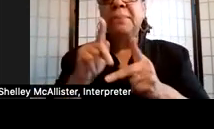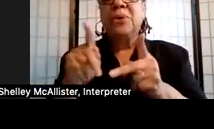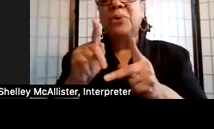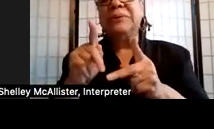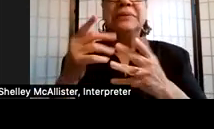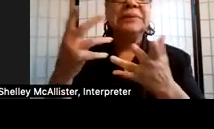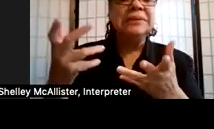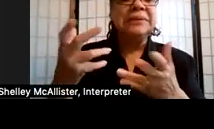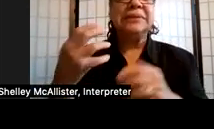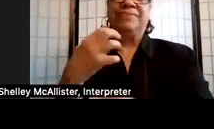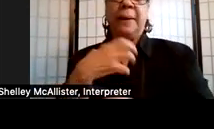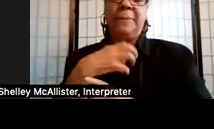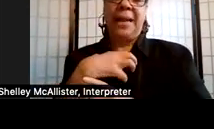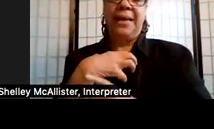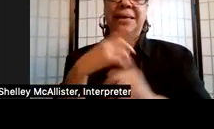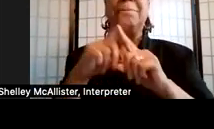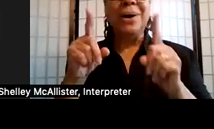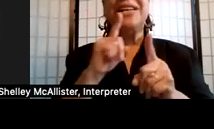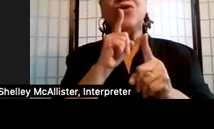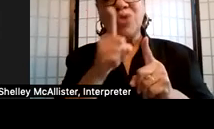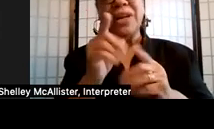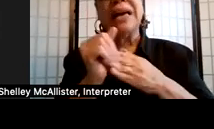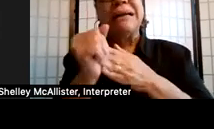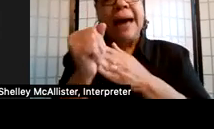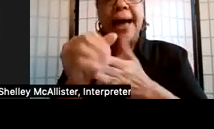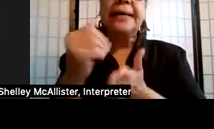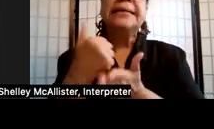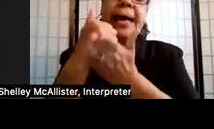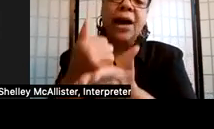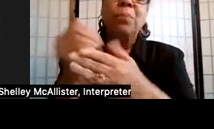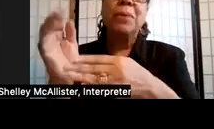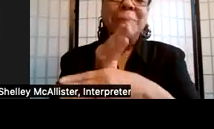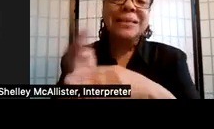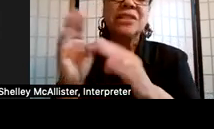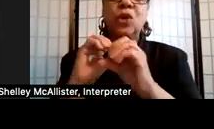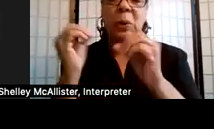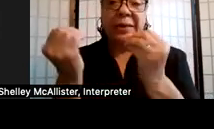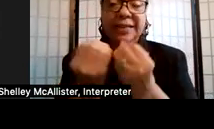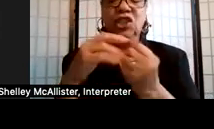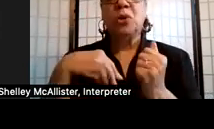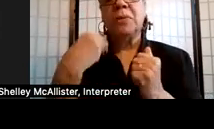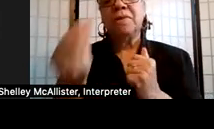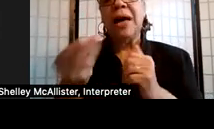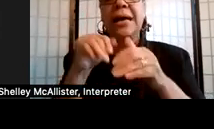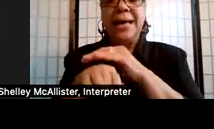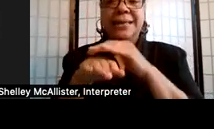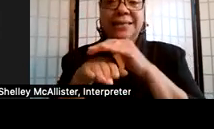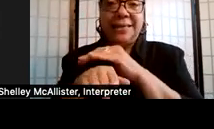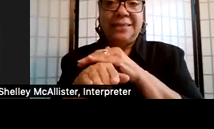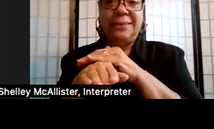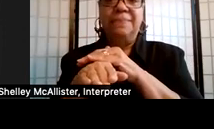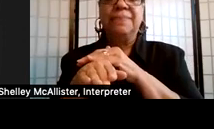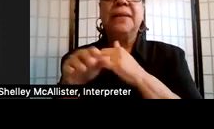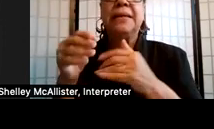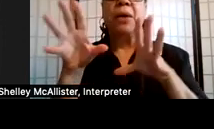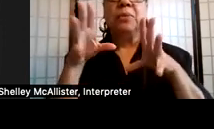they're a guide to help an organization towards providing access. And we're going to take some